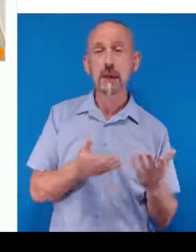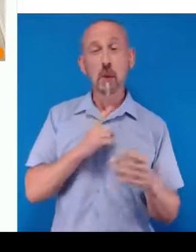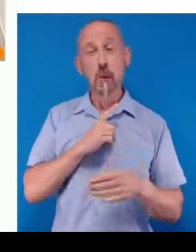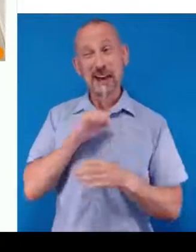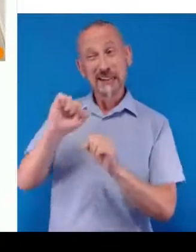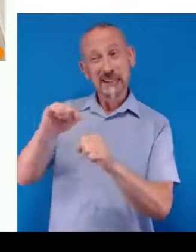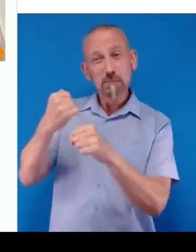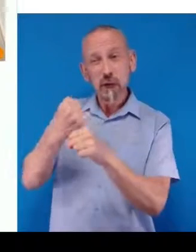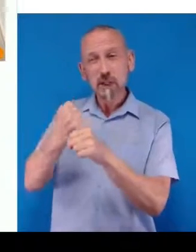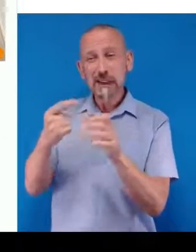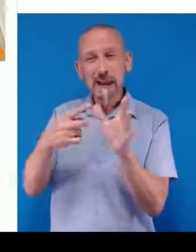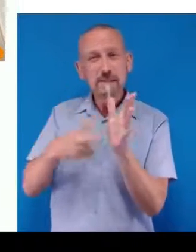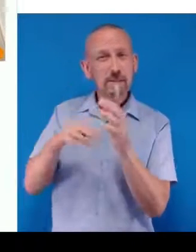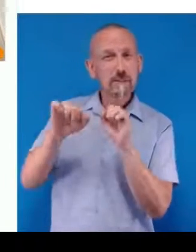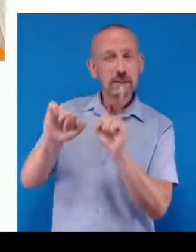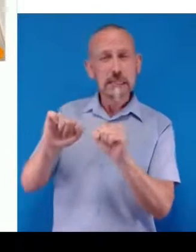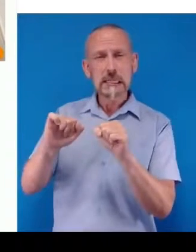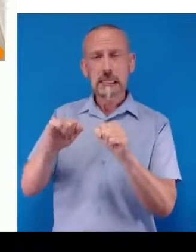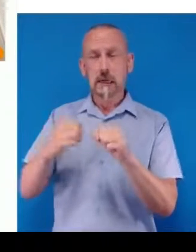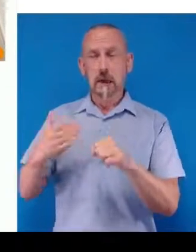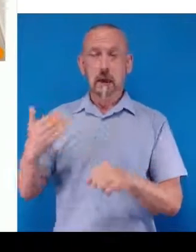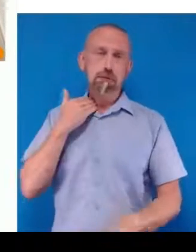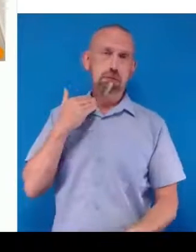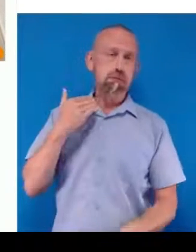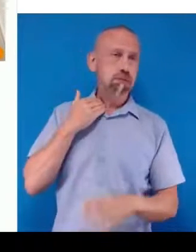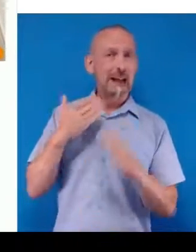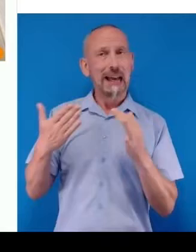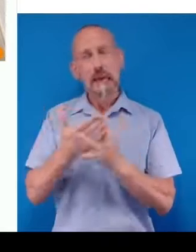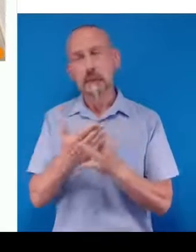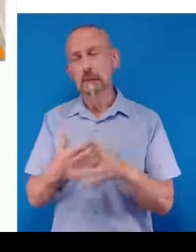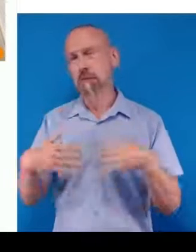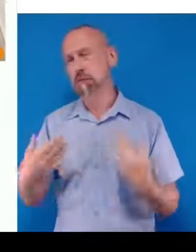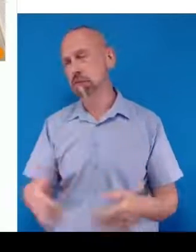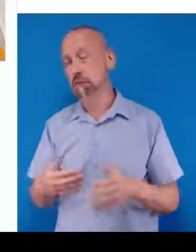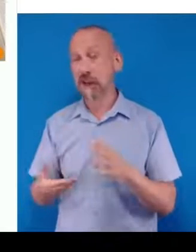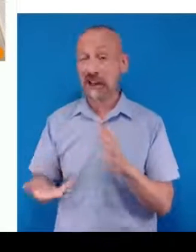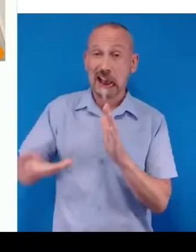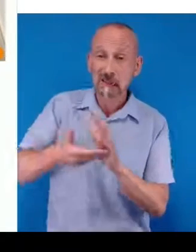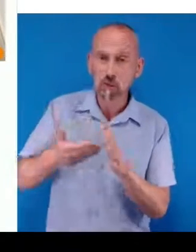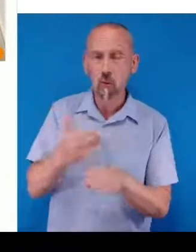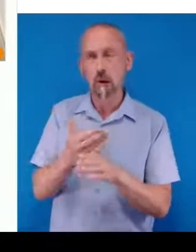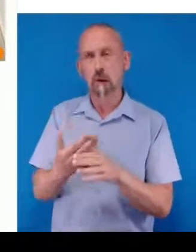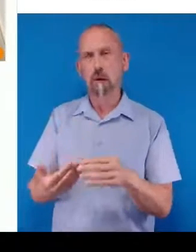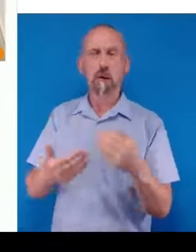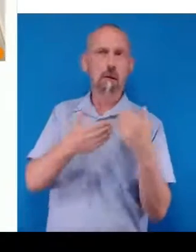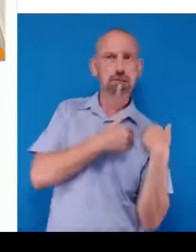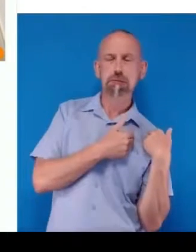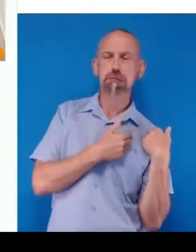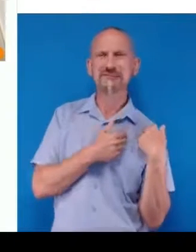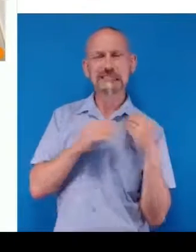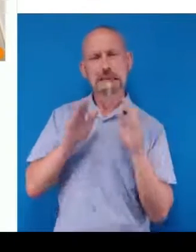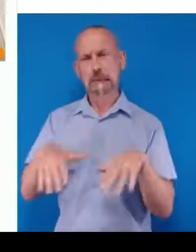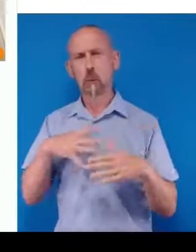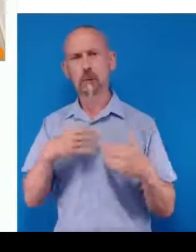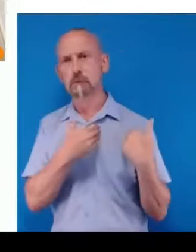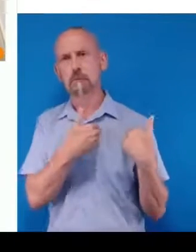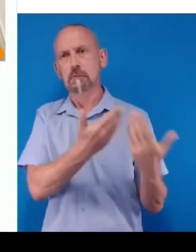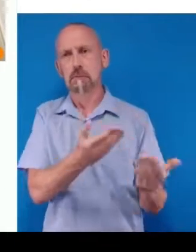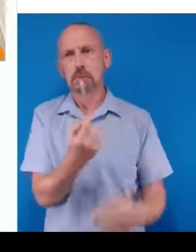and a headache that they don't want. They want to pass it on to someone else. So this gives that freedom to do that.